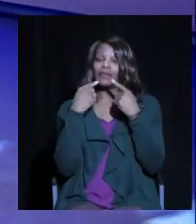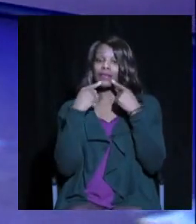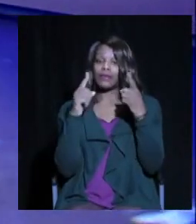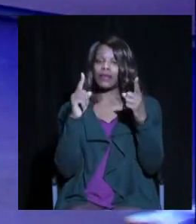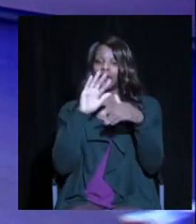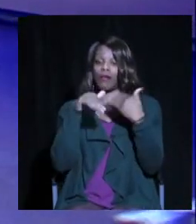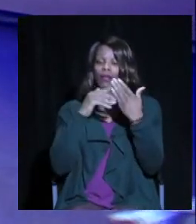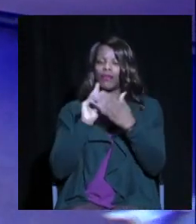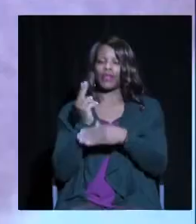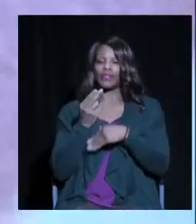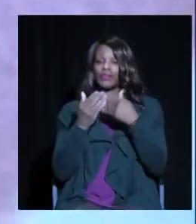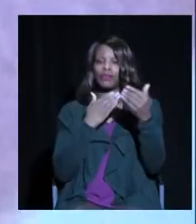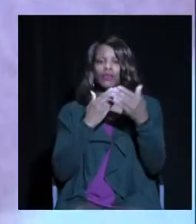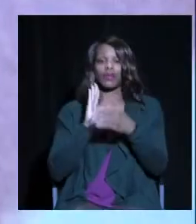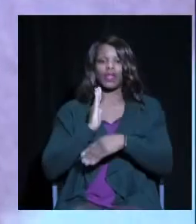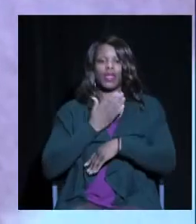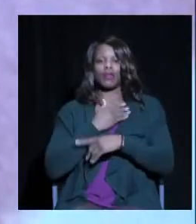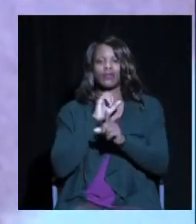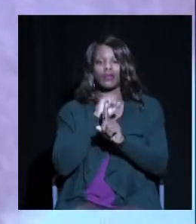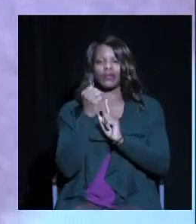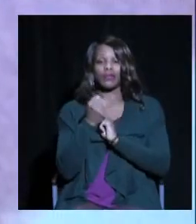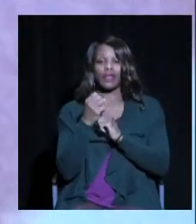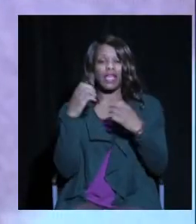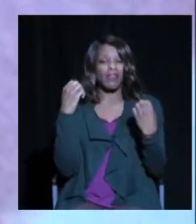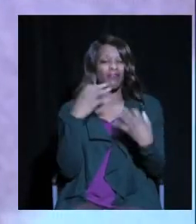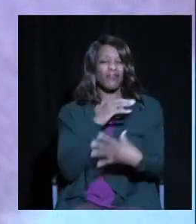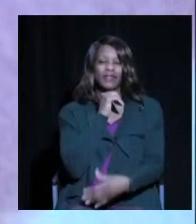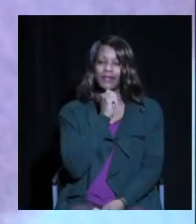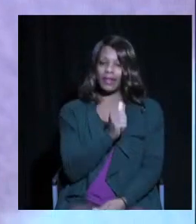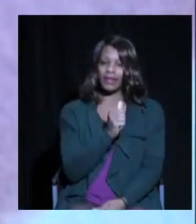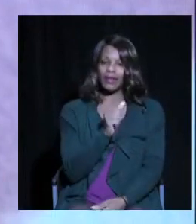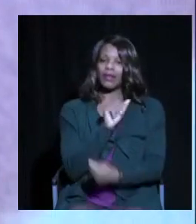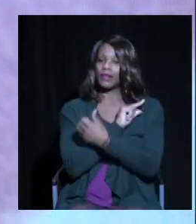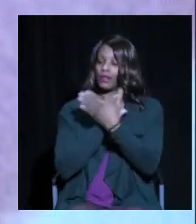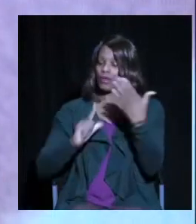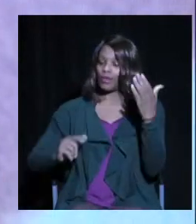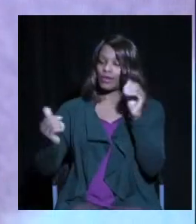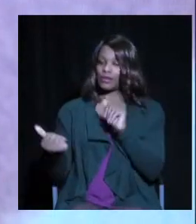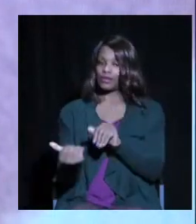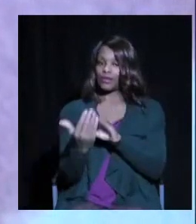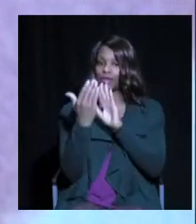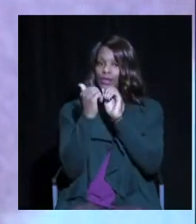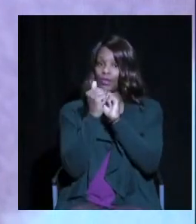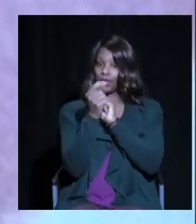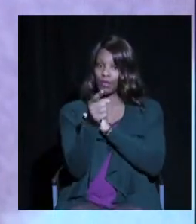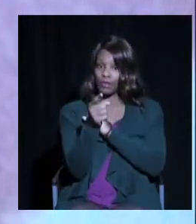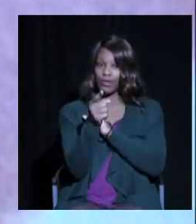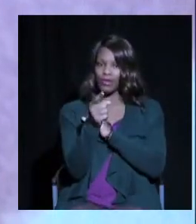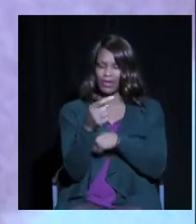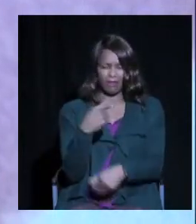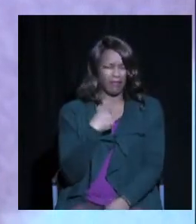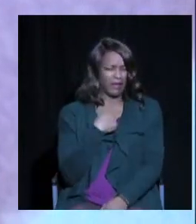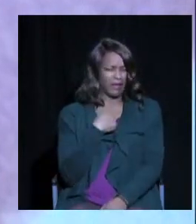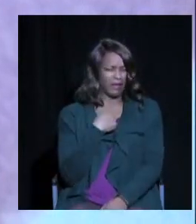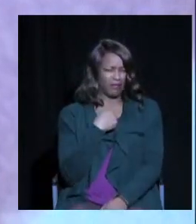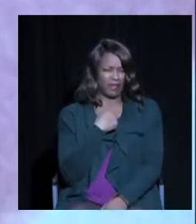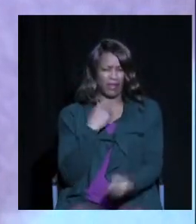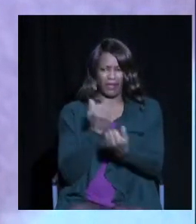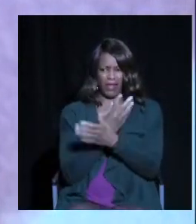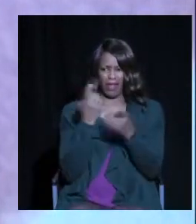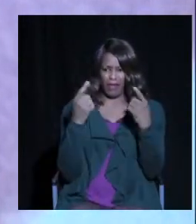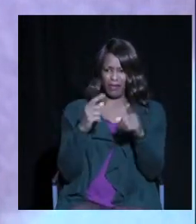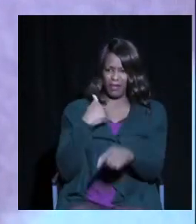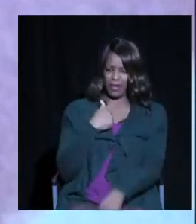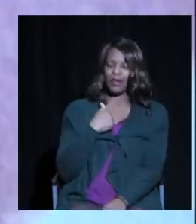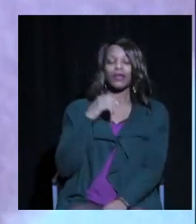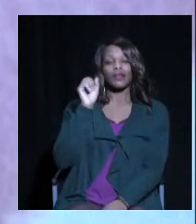whatever situation we're in. Hey, don't be afraid. The Lord is with you. You thinking me with the stuff I got going on? Yeah, the Lord